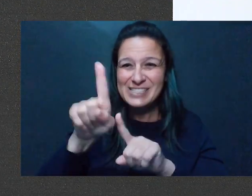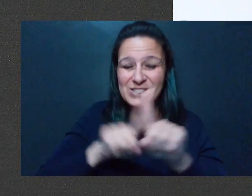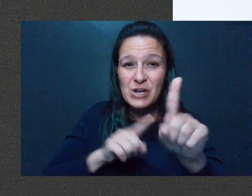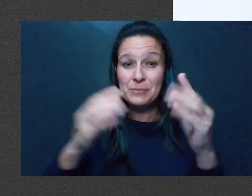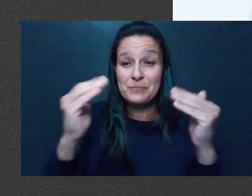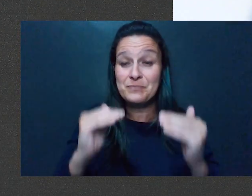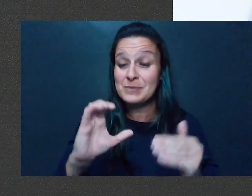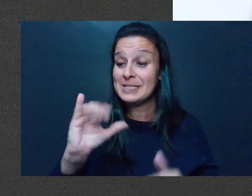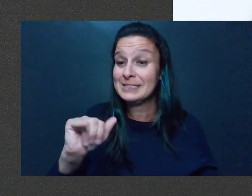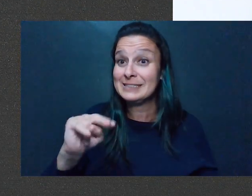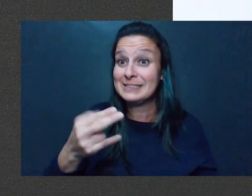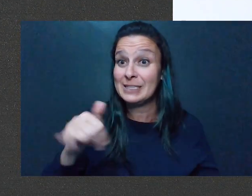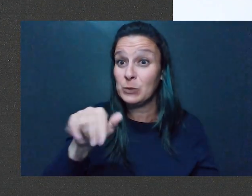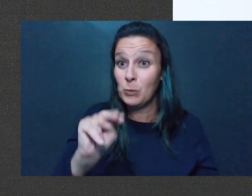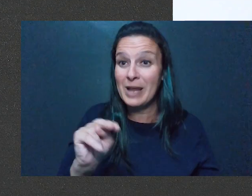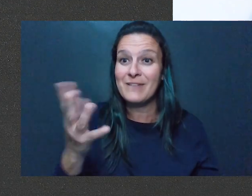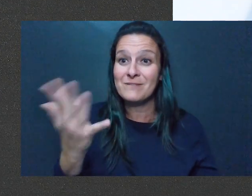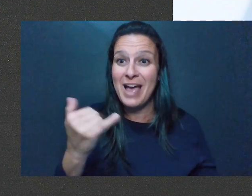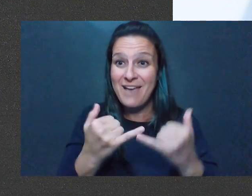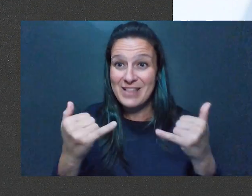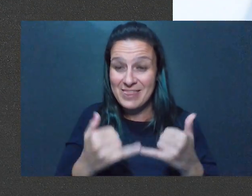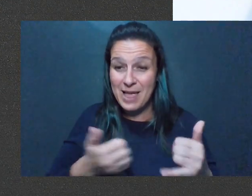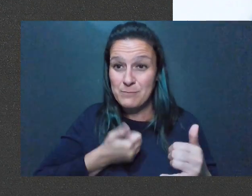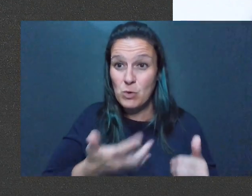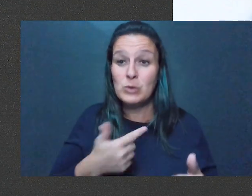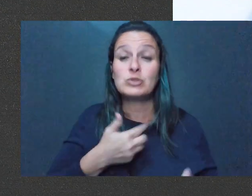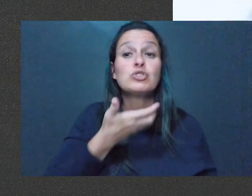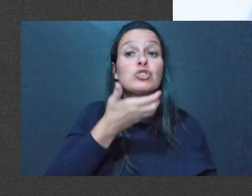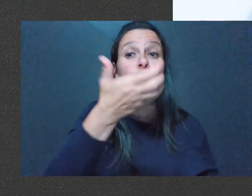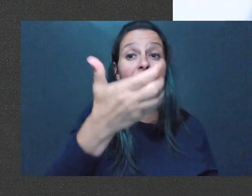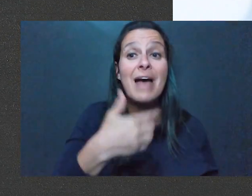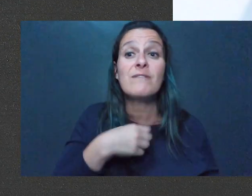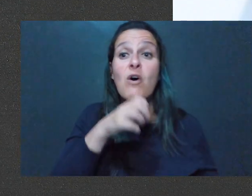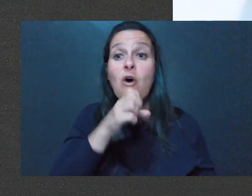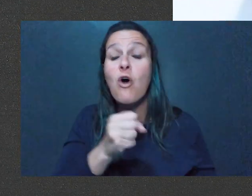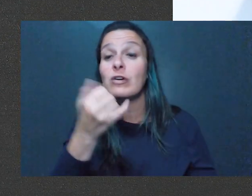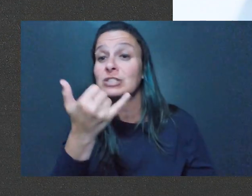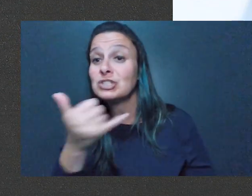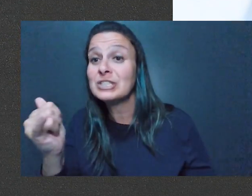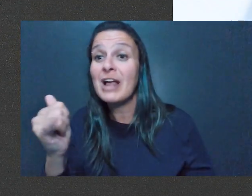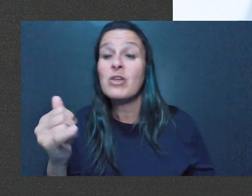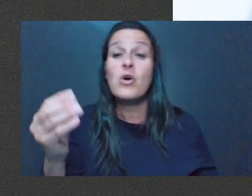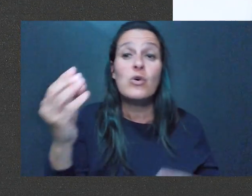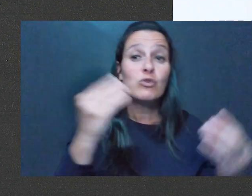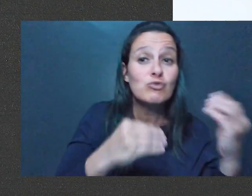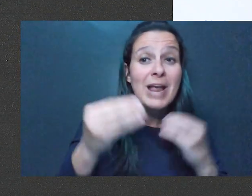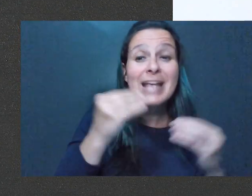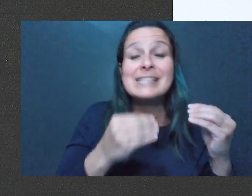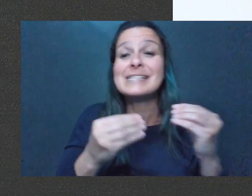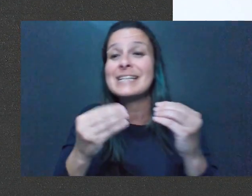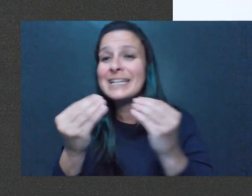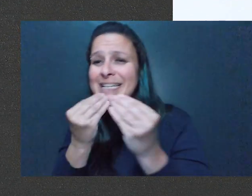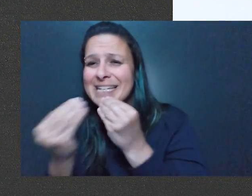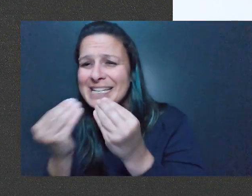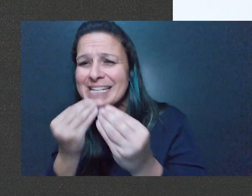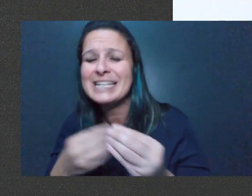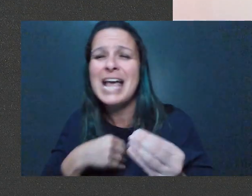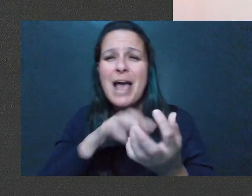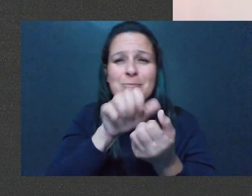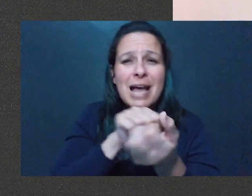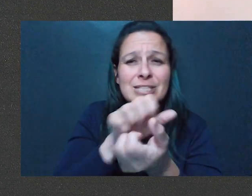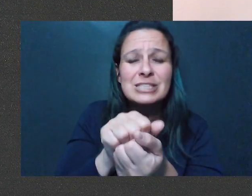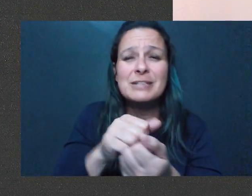a 5-line poem. Giraffe, orange, yellow, grazing, eating, munching, my favorite animal,